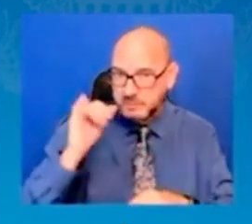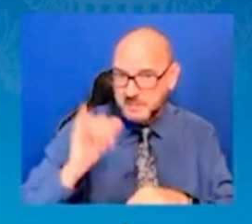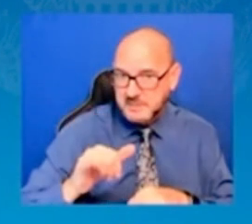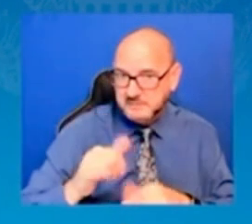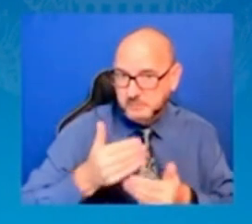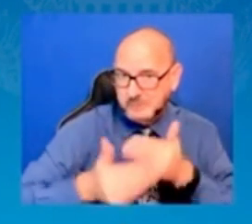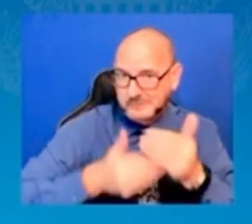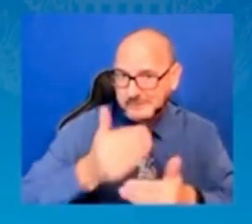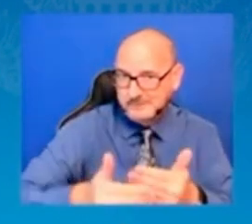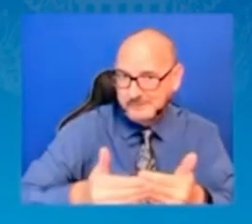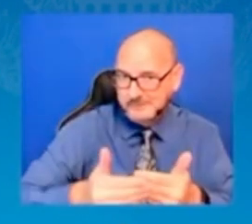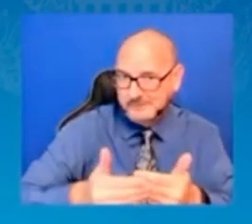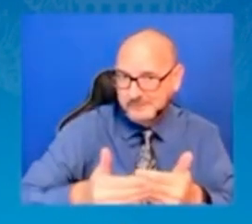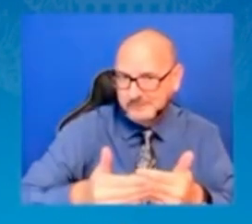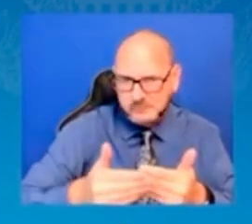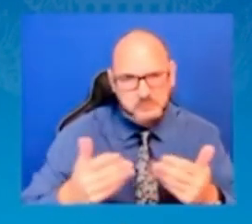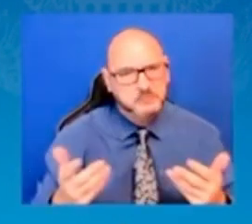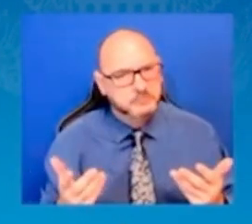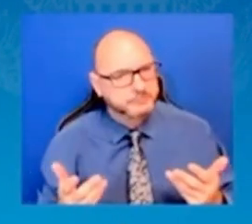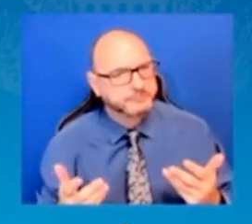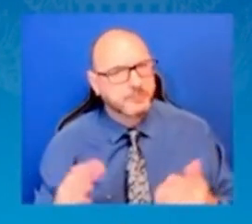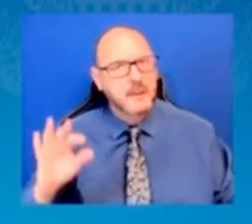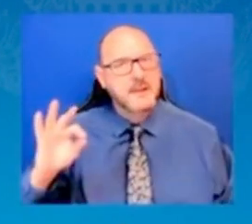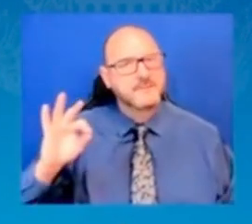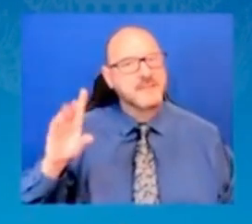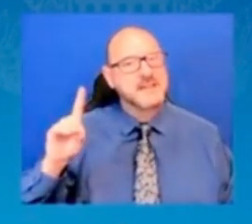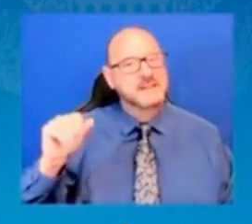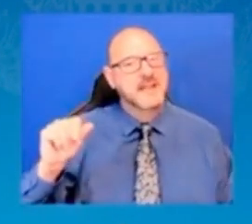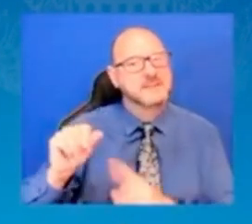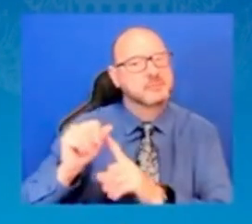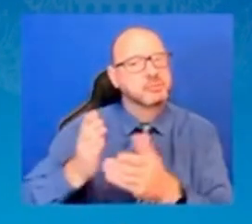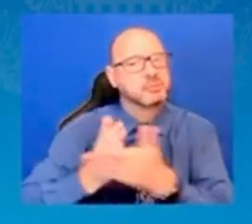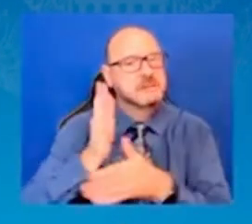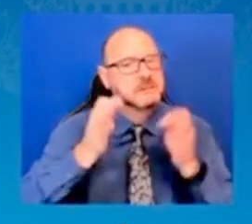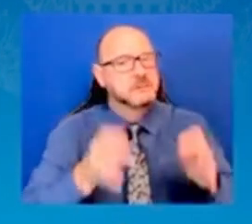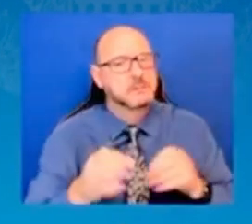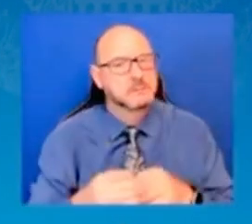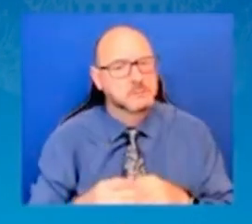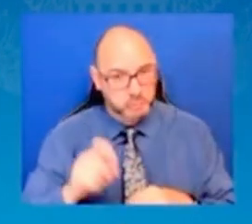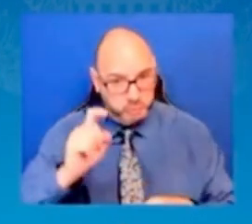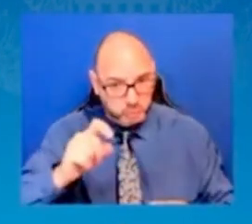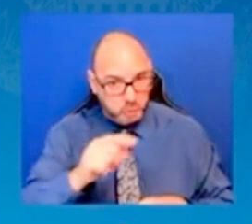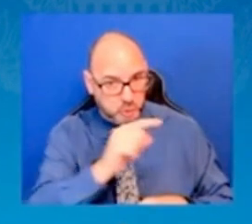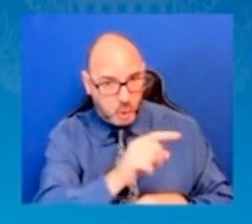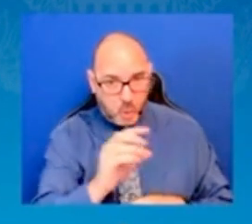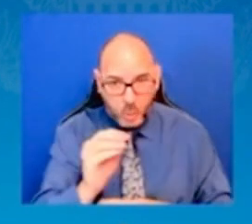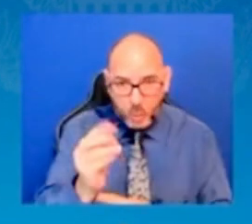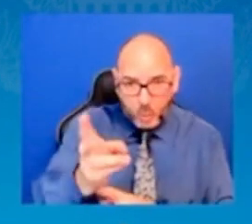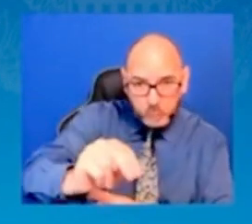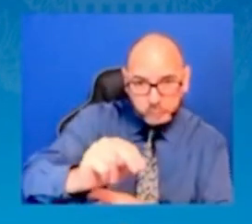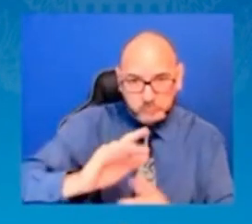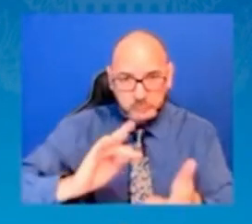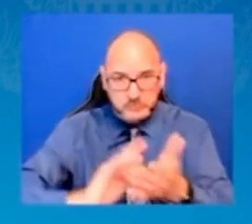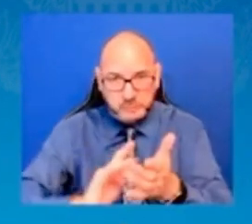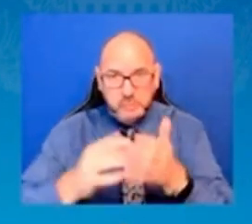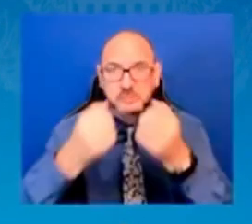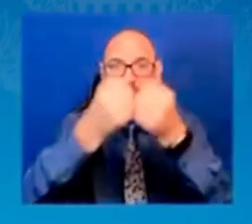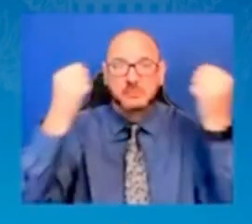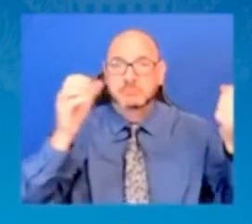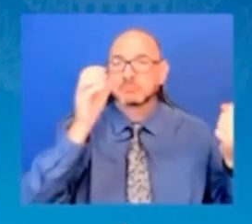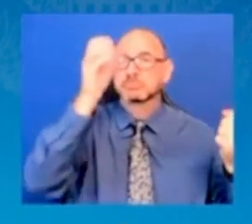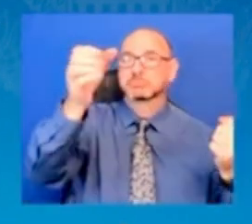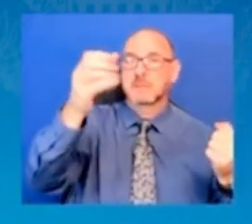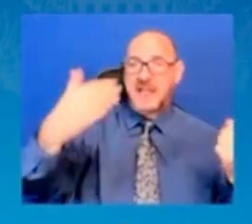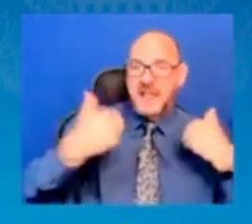of the FDA to make these decisions ought to look in their own medicine cabinets to figure out where they're